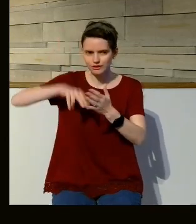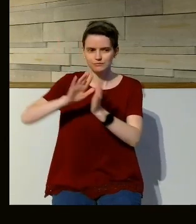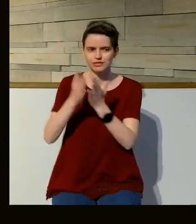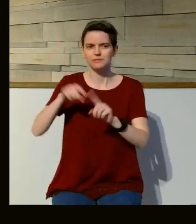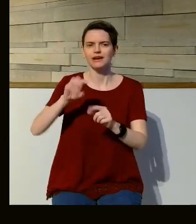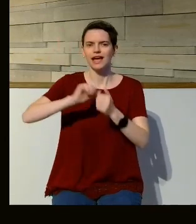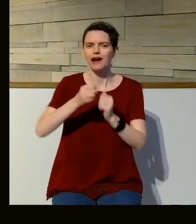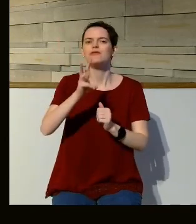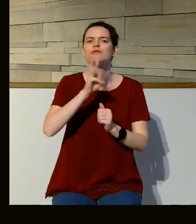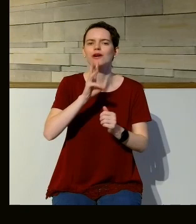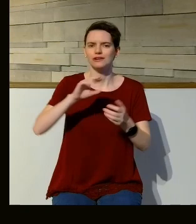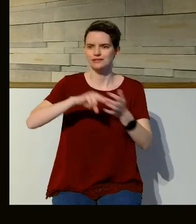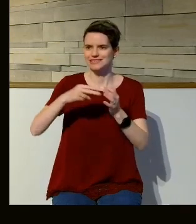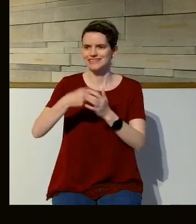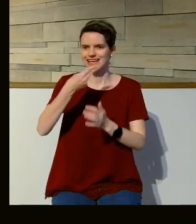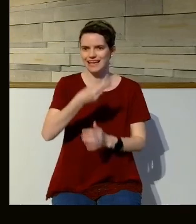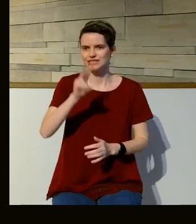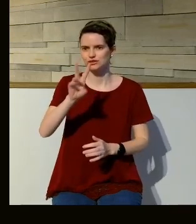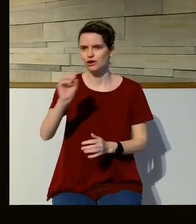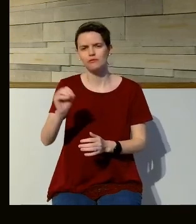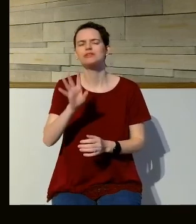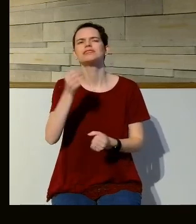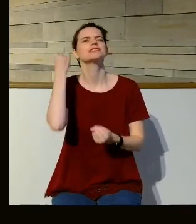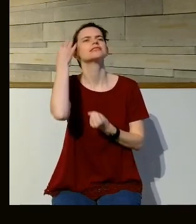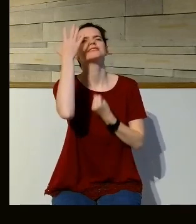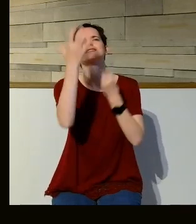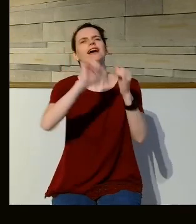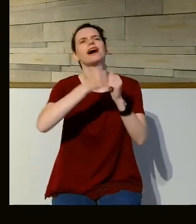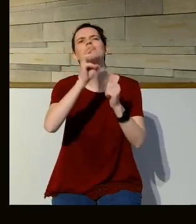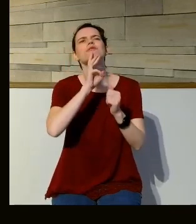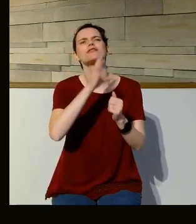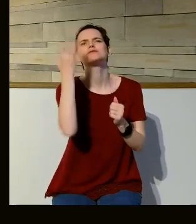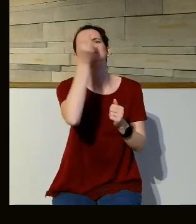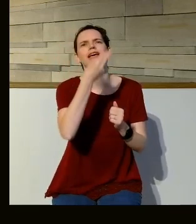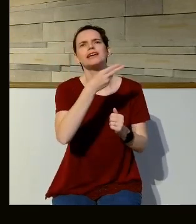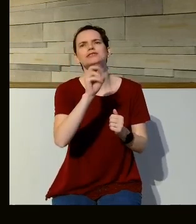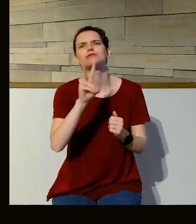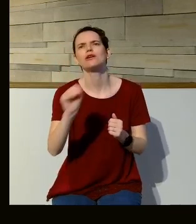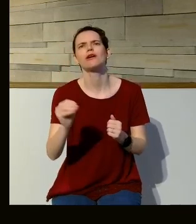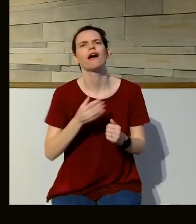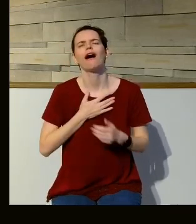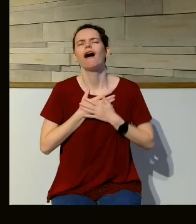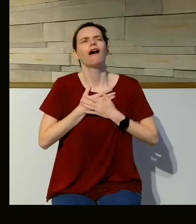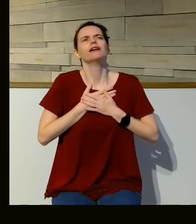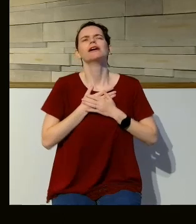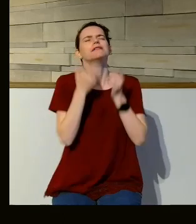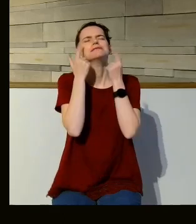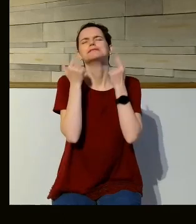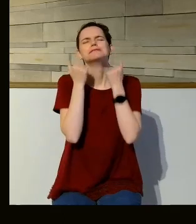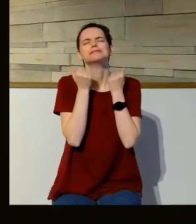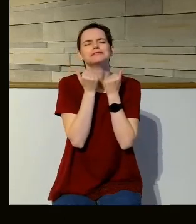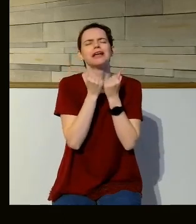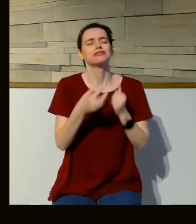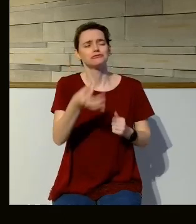how water is H2O. And then we sing these beautiful songs about how water is H2O. And I'm compelled, and I find myself in tears. And